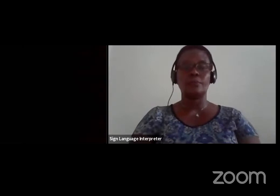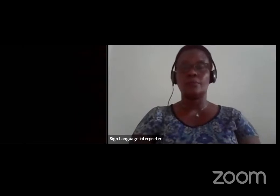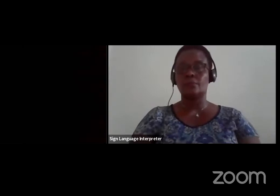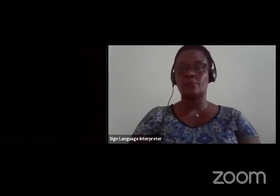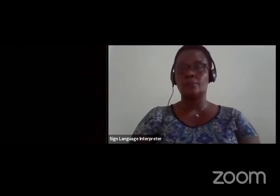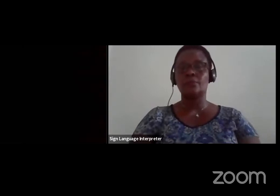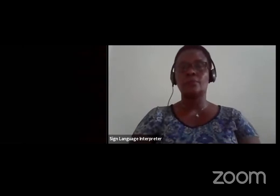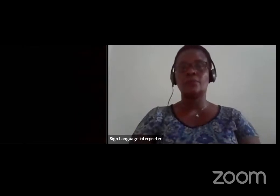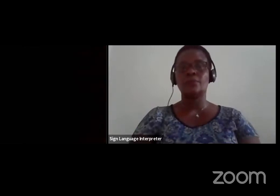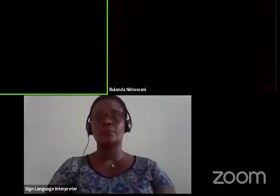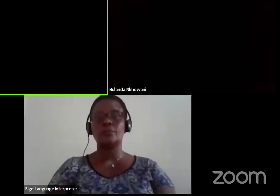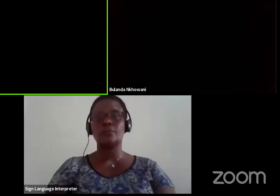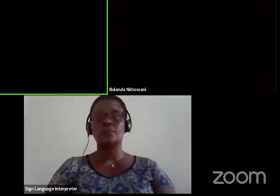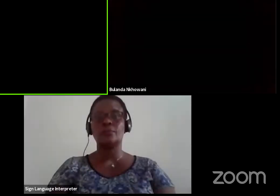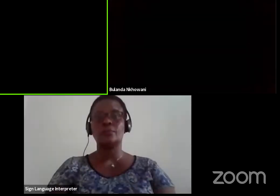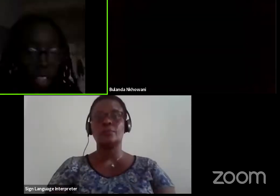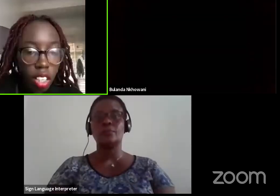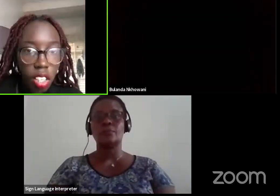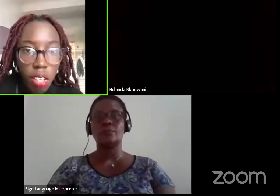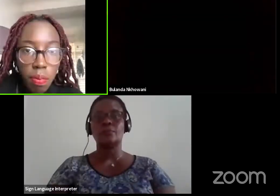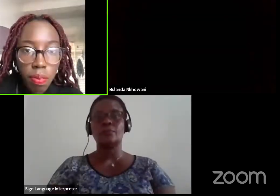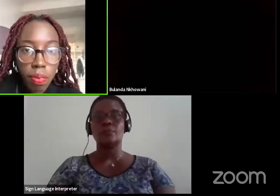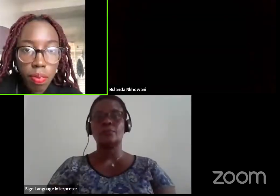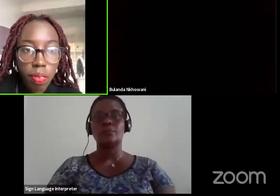think we might have lost Ekai.